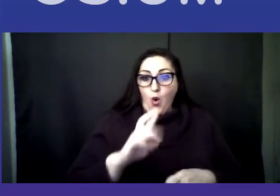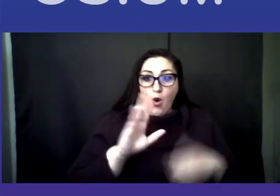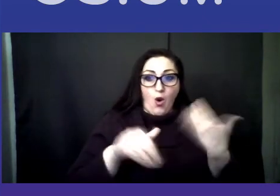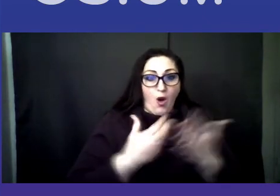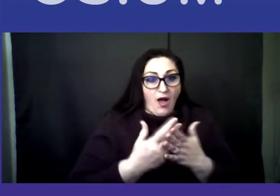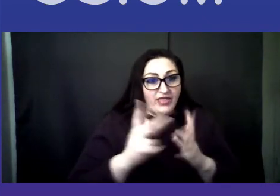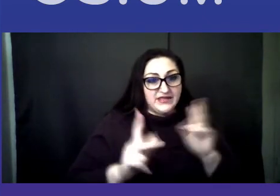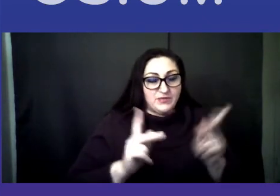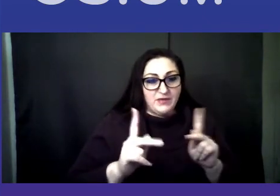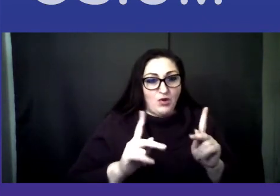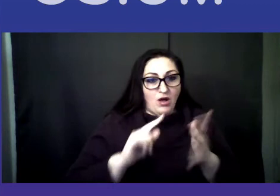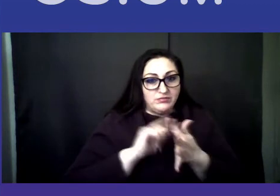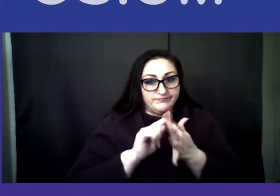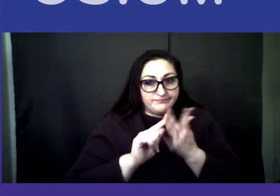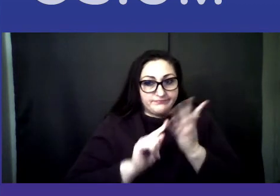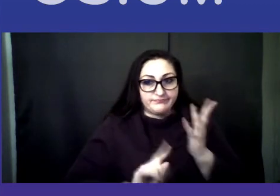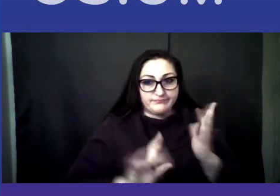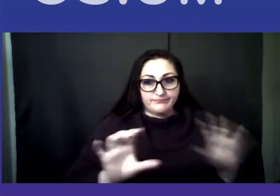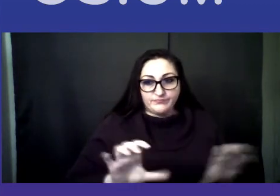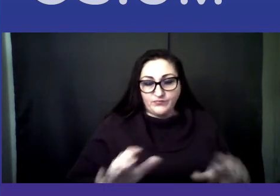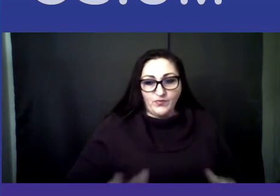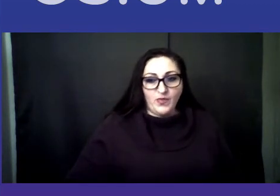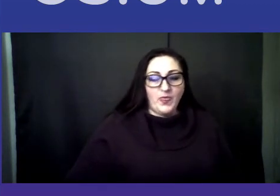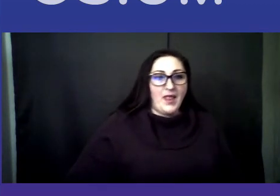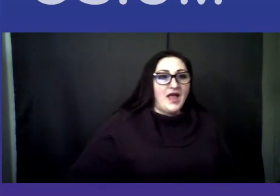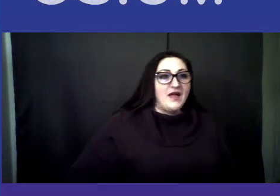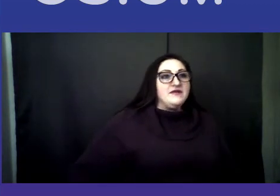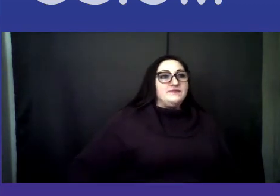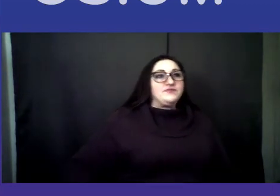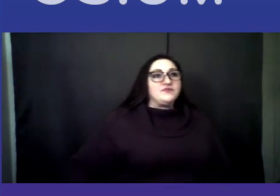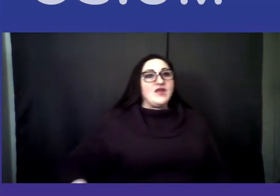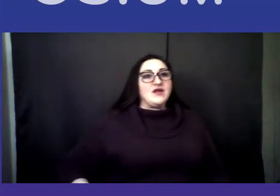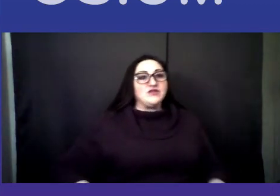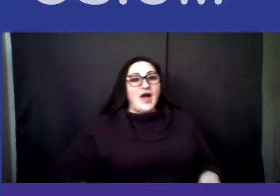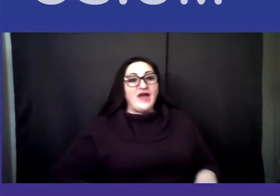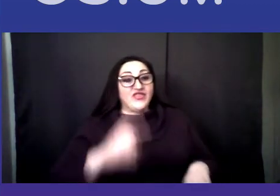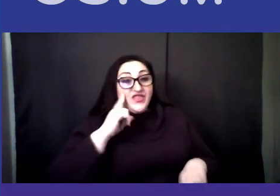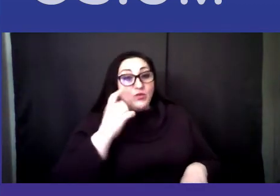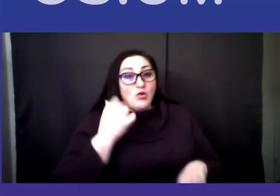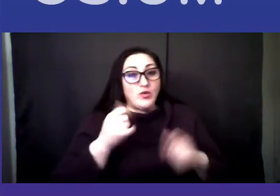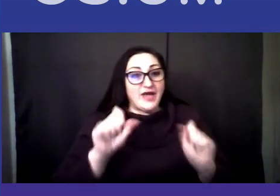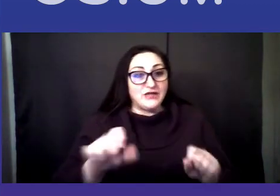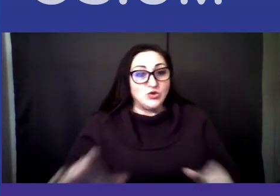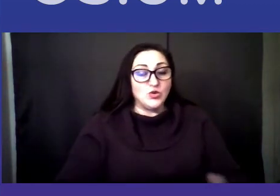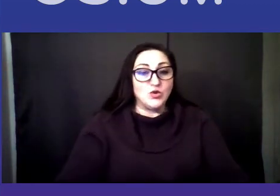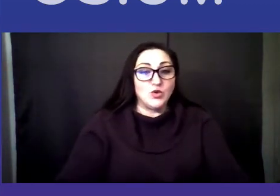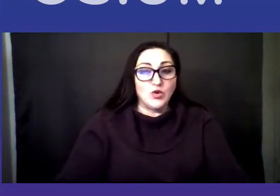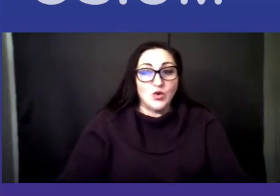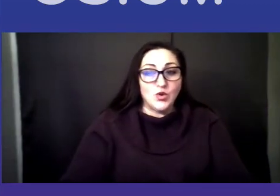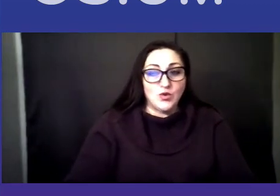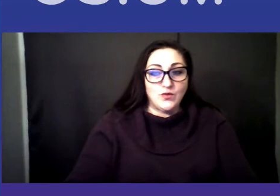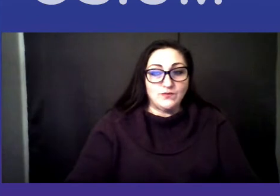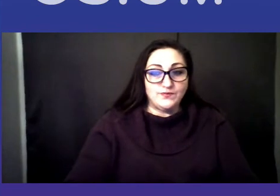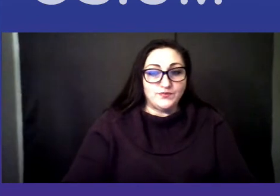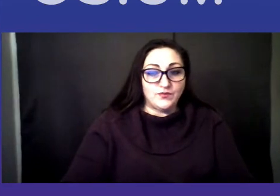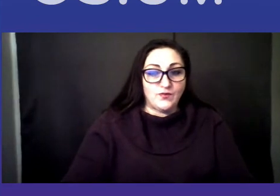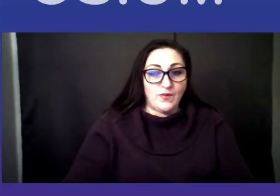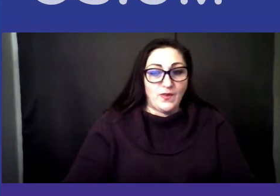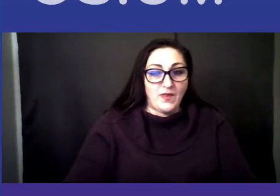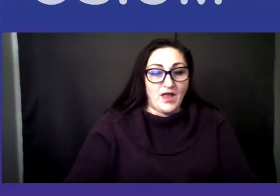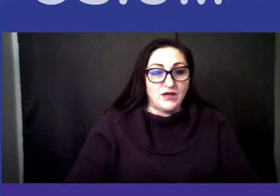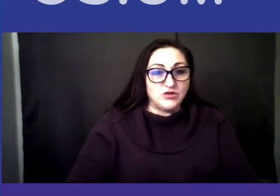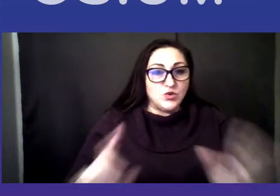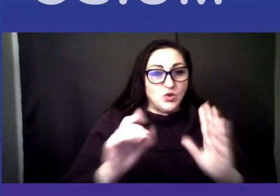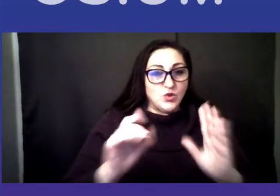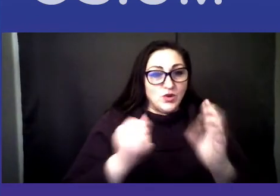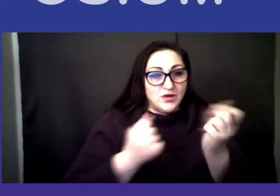think one of the things that people can really do to support our survivals and our vibrancy and our creativity is to be